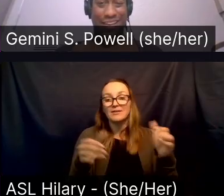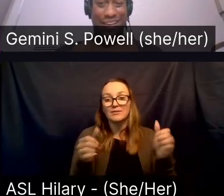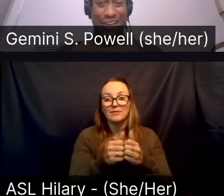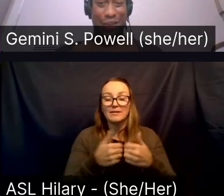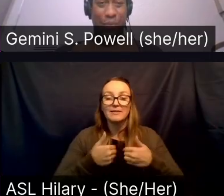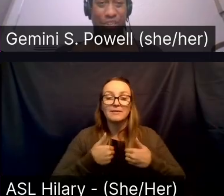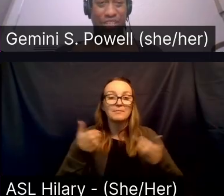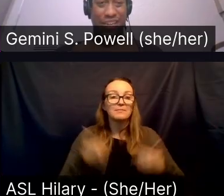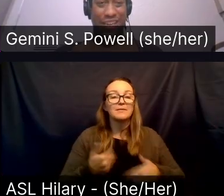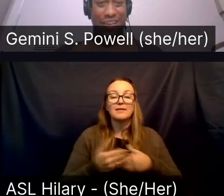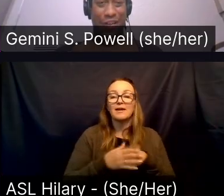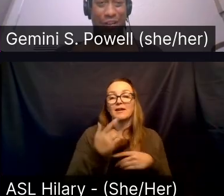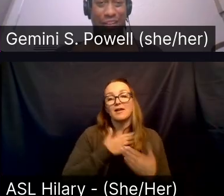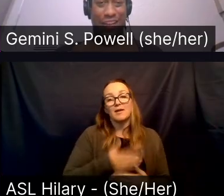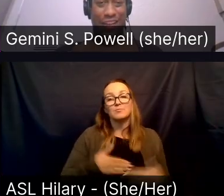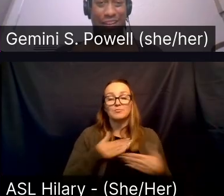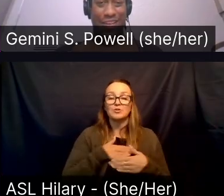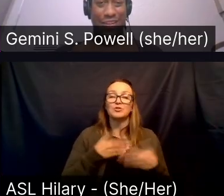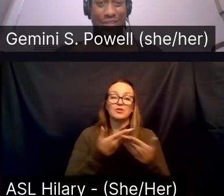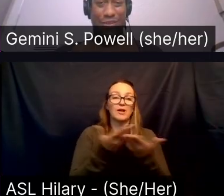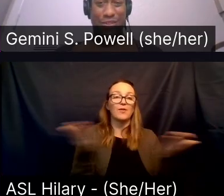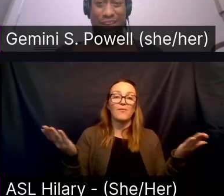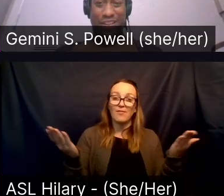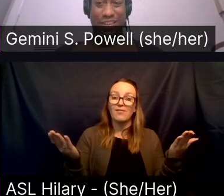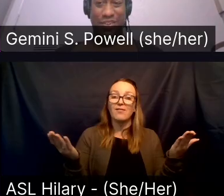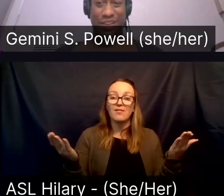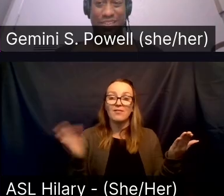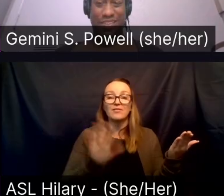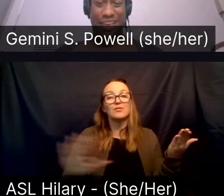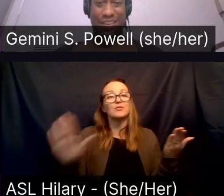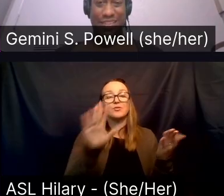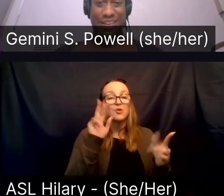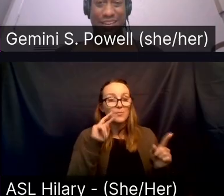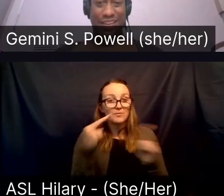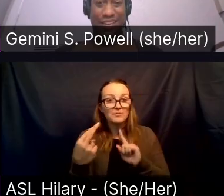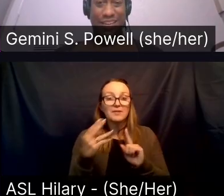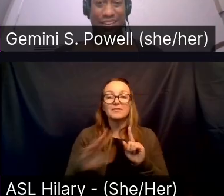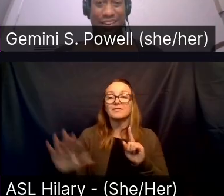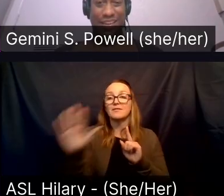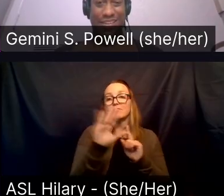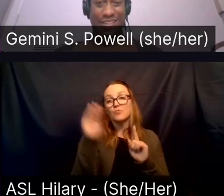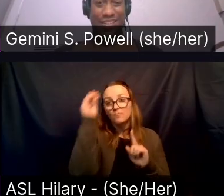and appreciate y'all's perspective, y'all's takes,